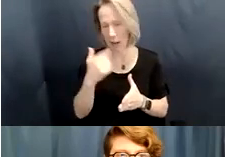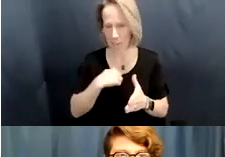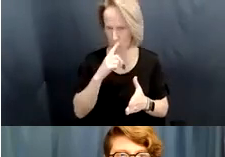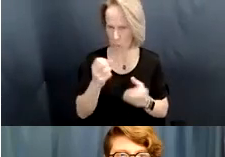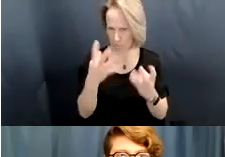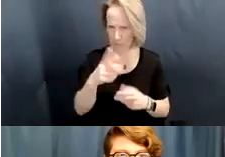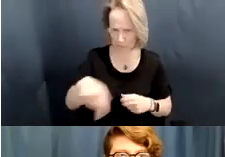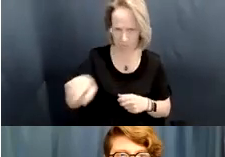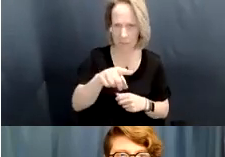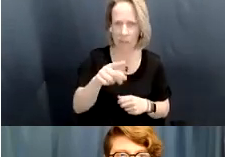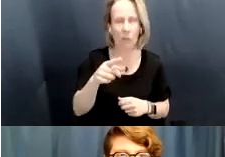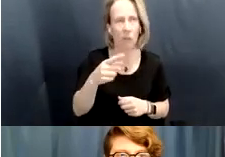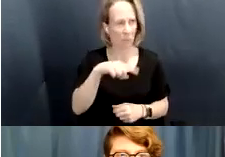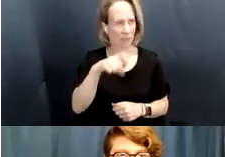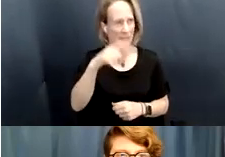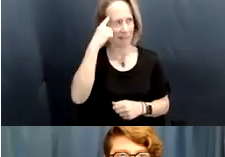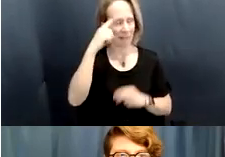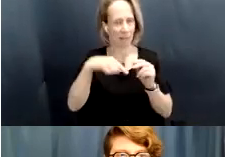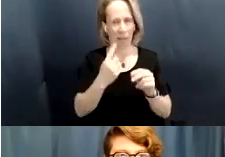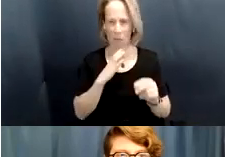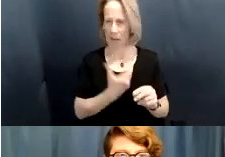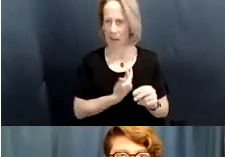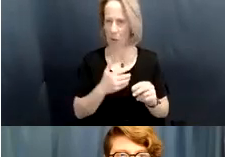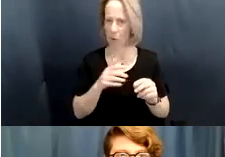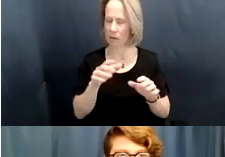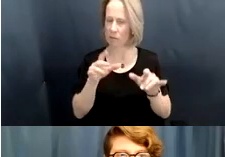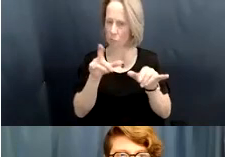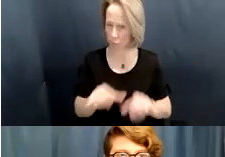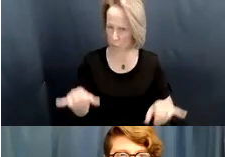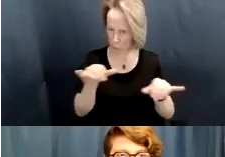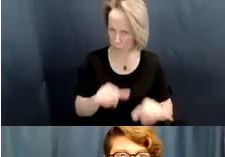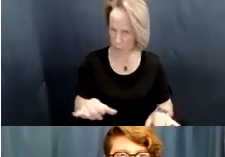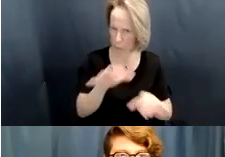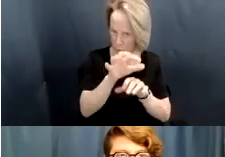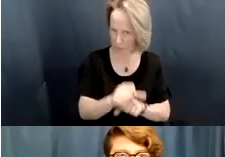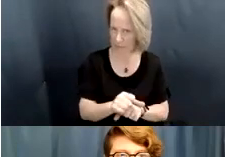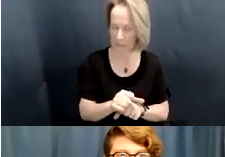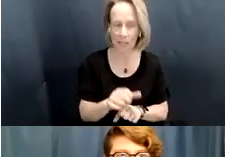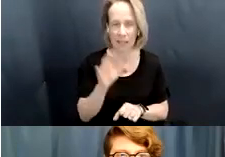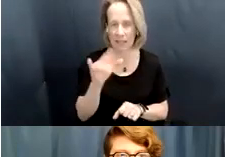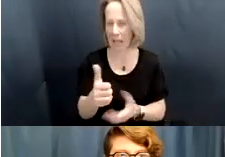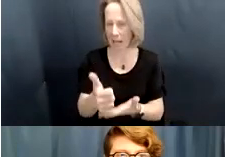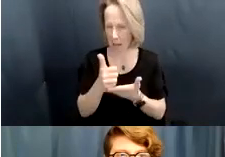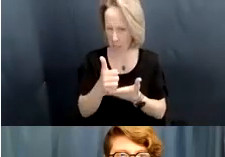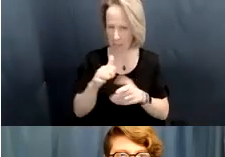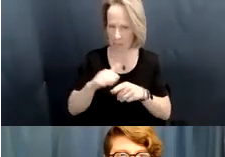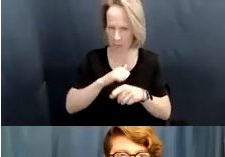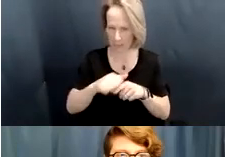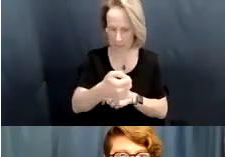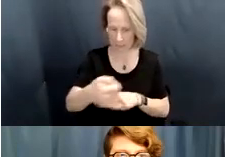our routines. This can also help survivors practice boundaries, right? And not just survivors, but also